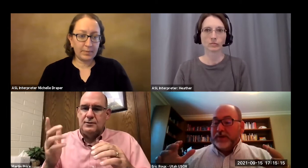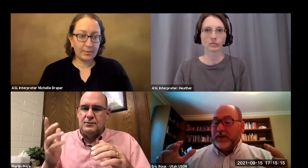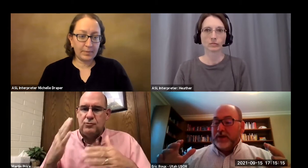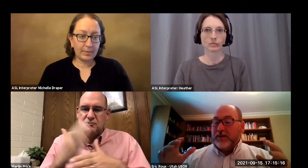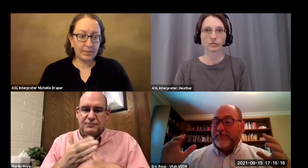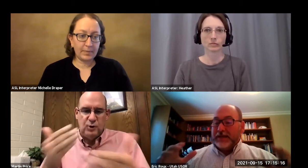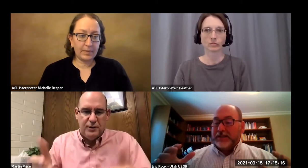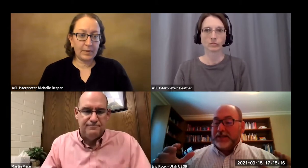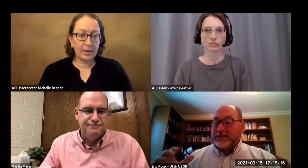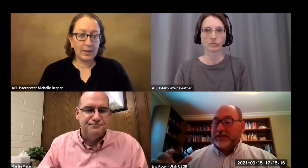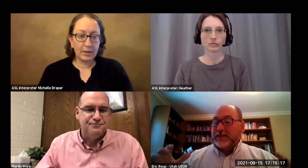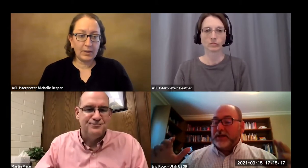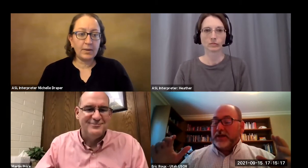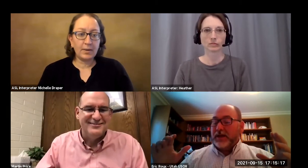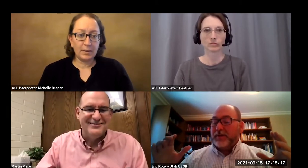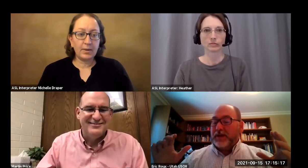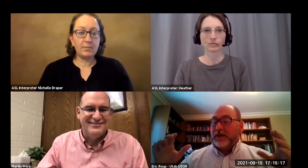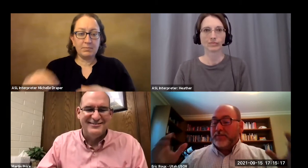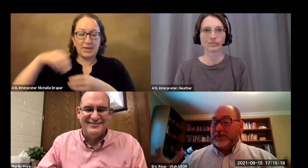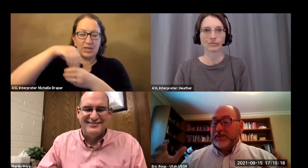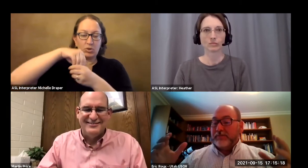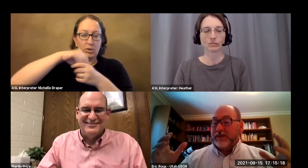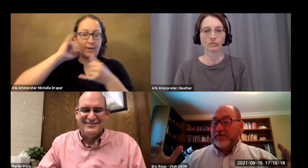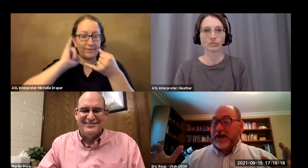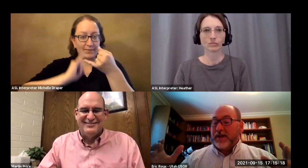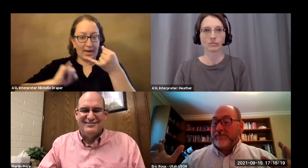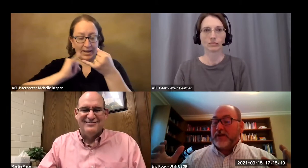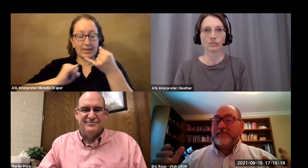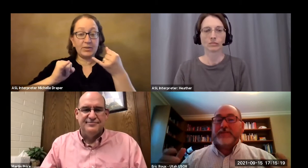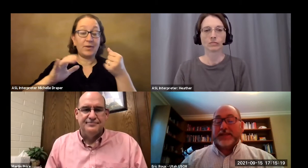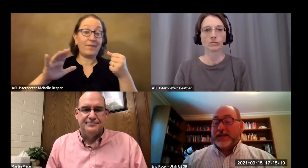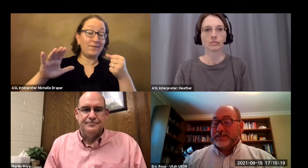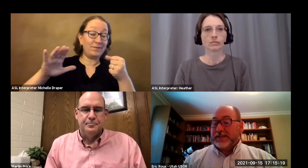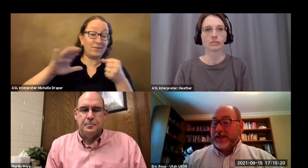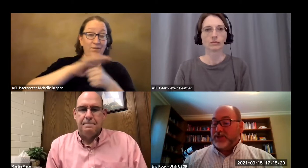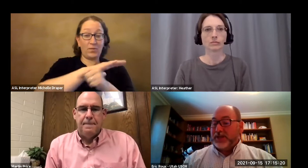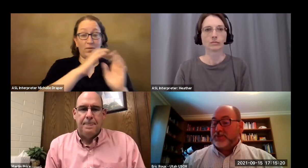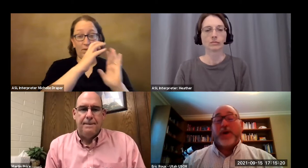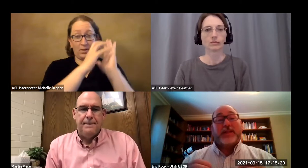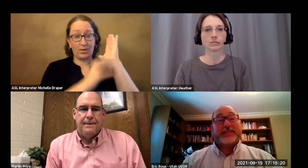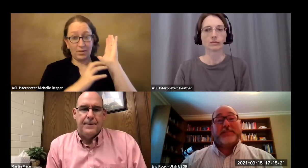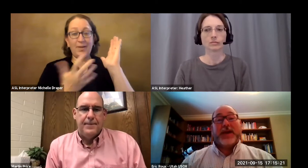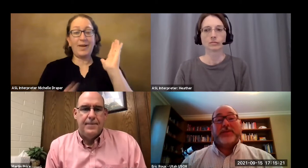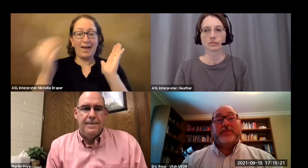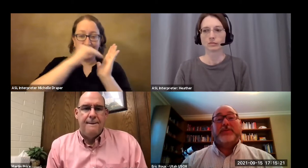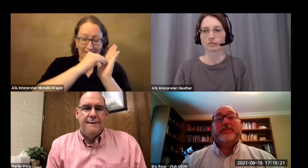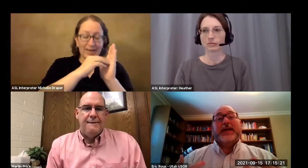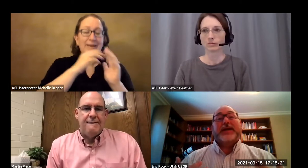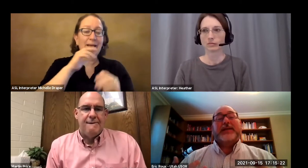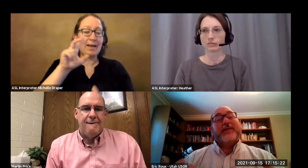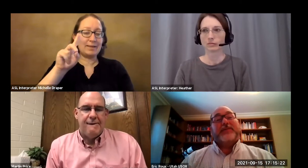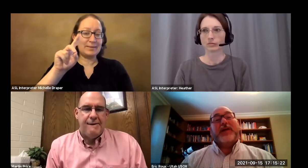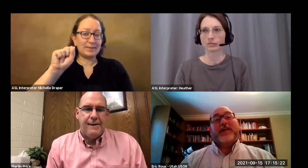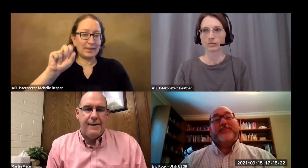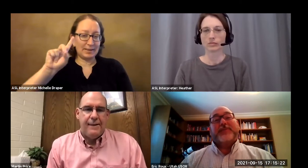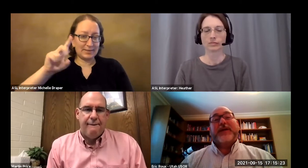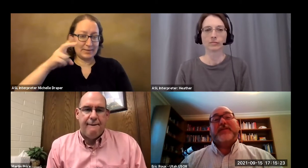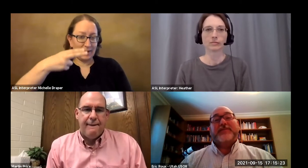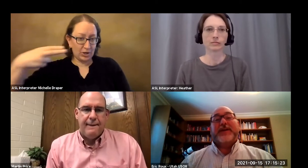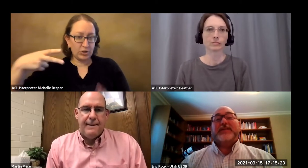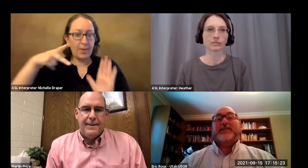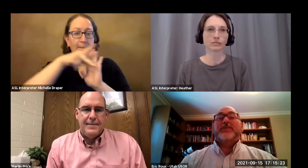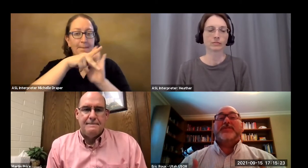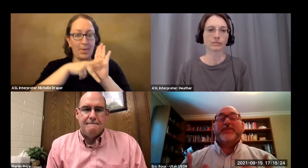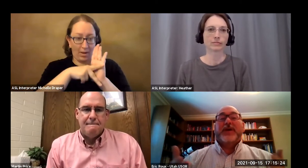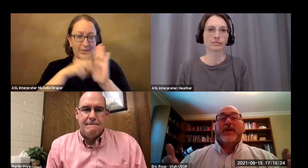Internally, we are finalizing a complete redraft of the DSDHH policy manual. That could have a lot of